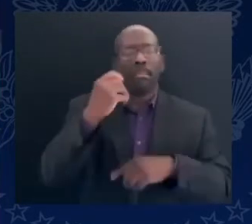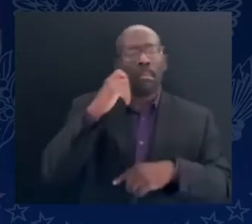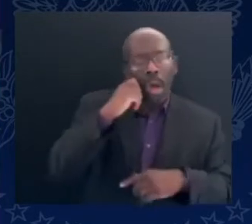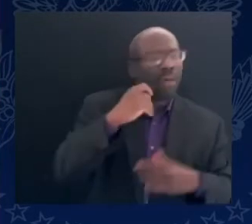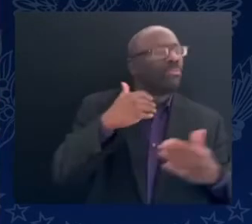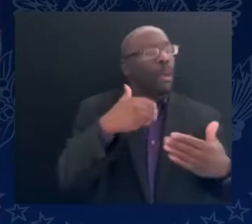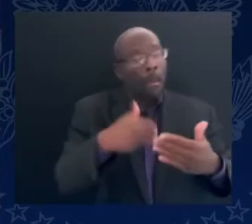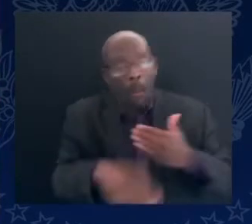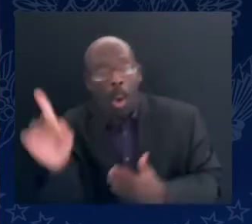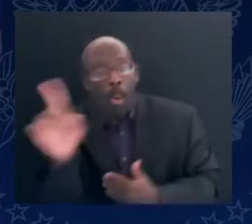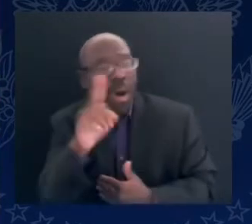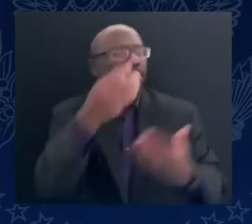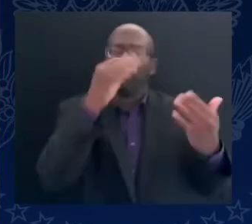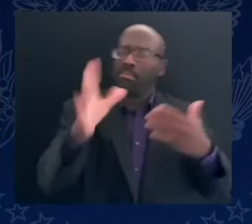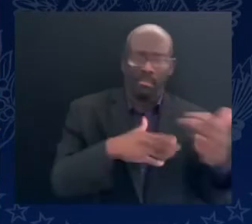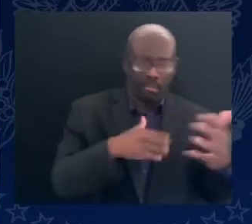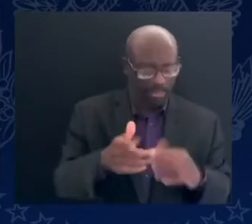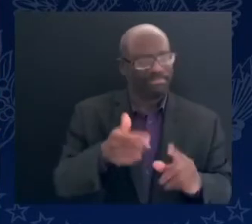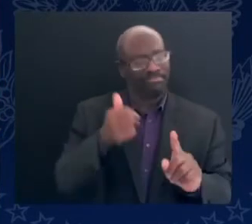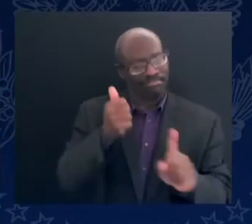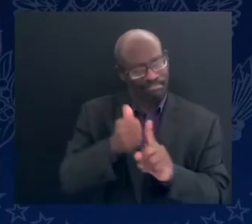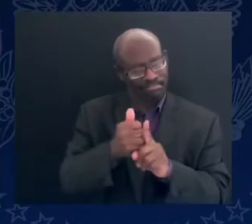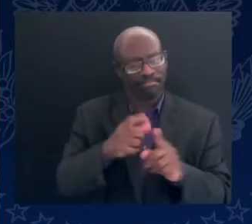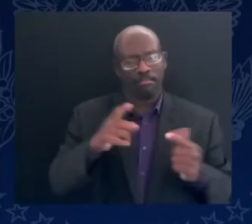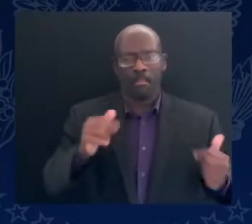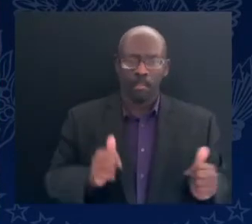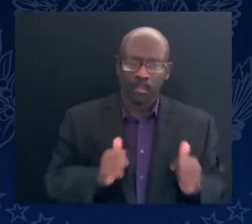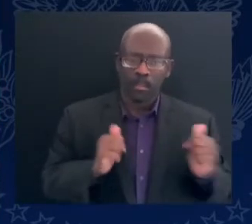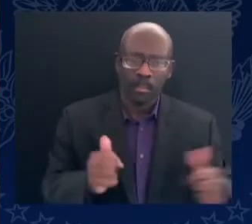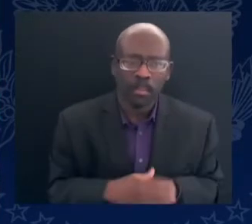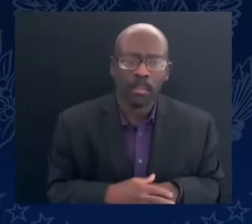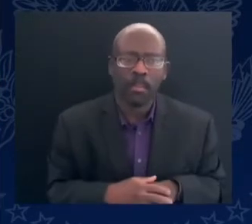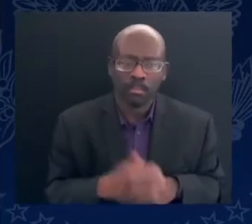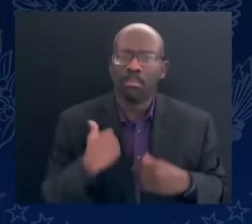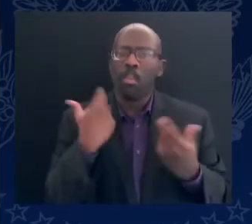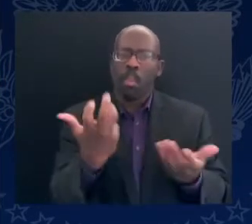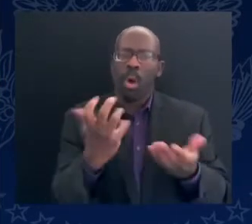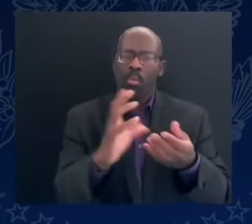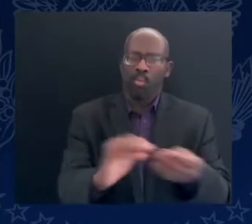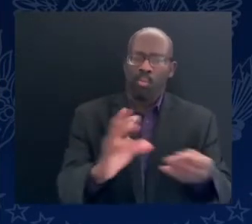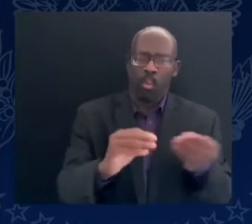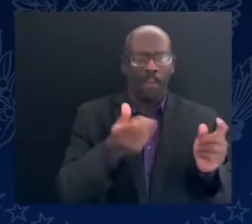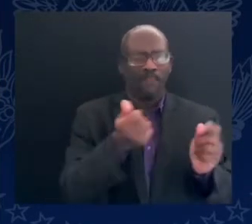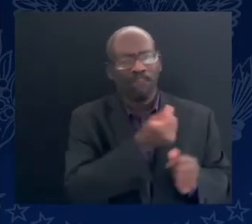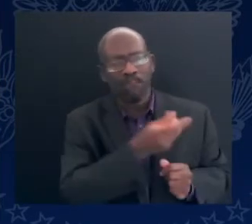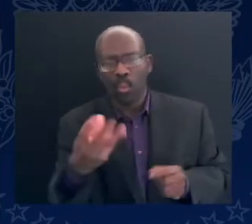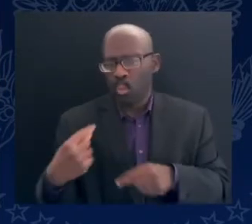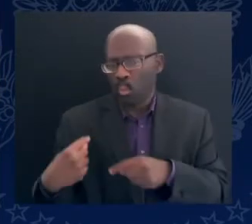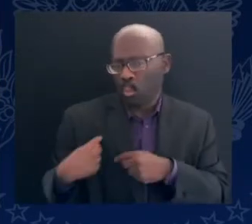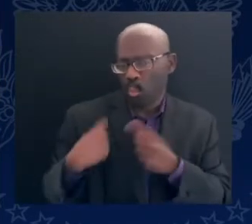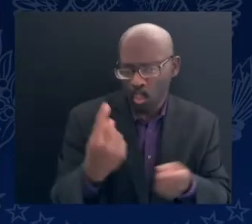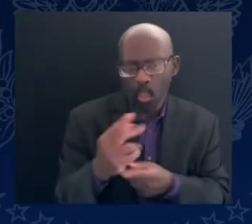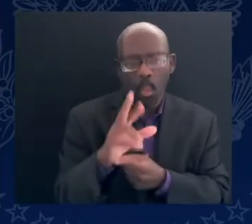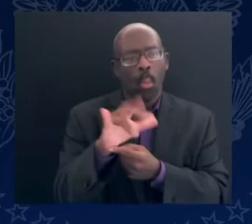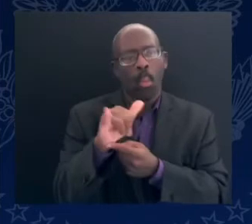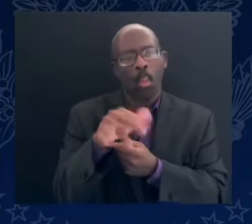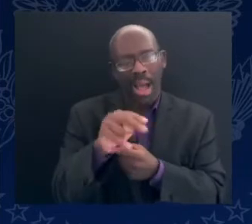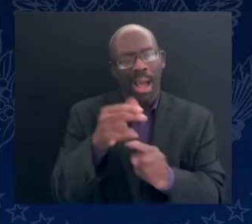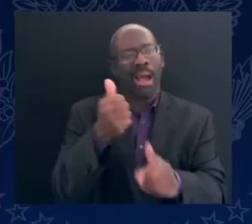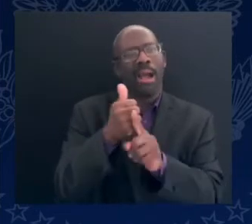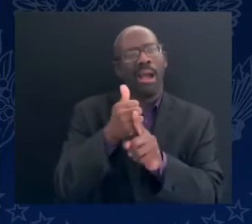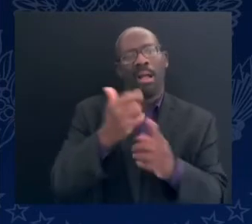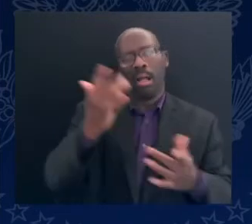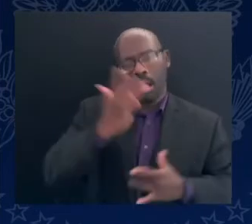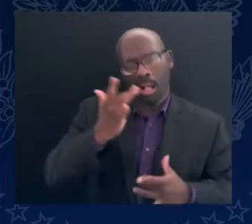you. During the last few days of Ryan's life, Ryan became very ill. He was in the hospital for a couple months.